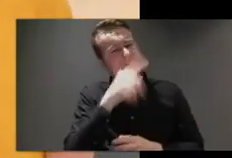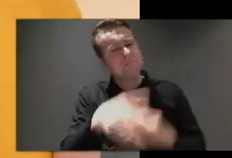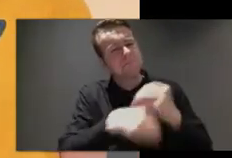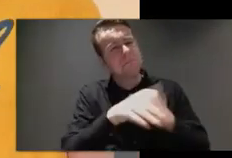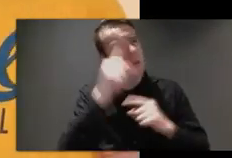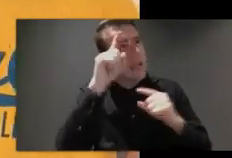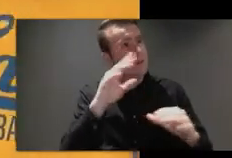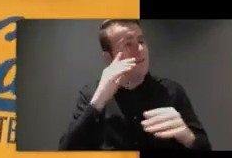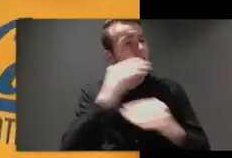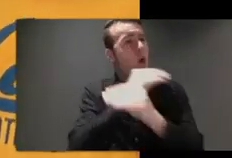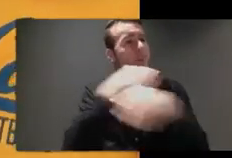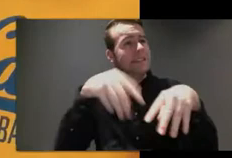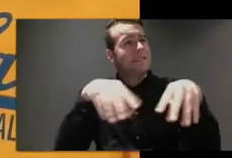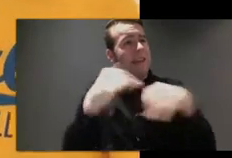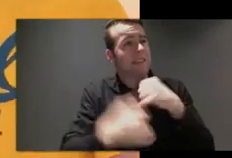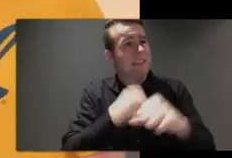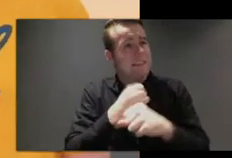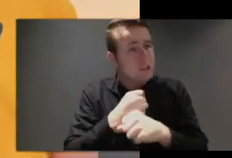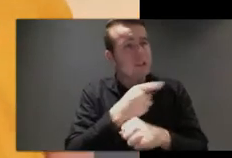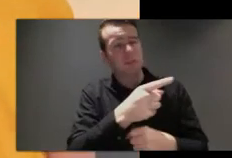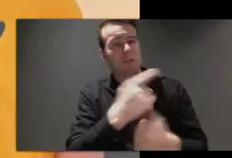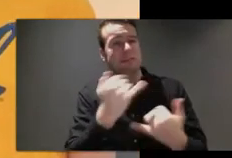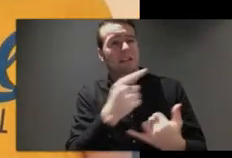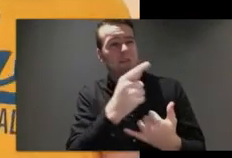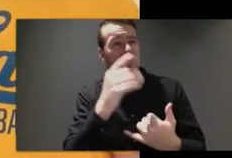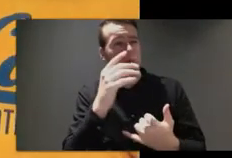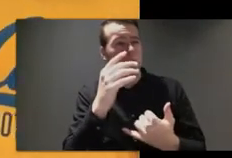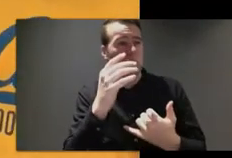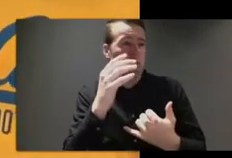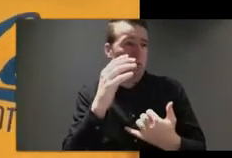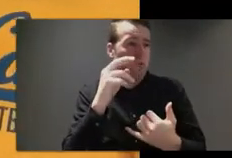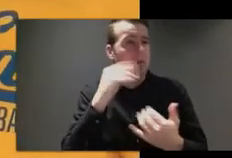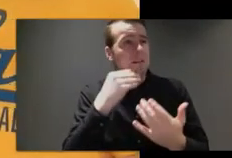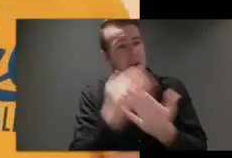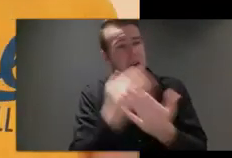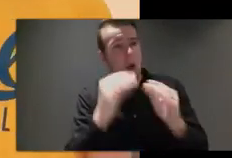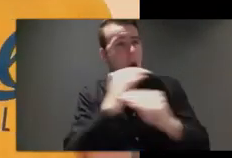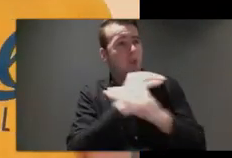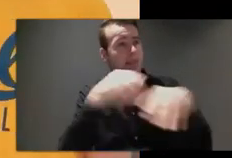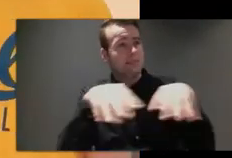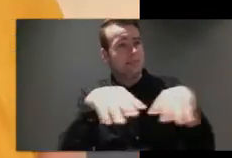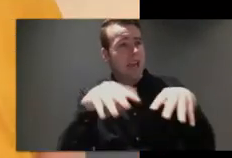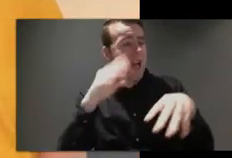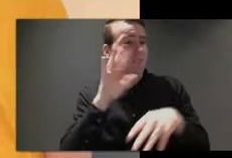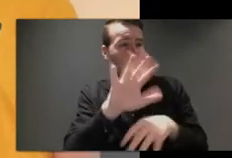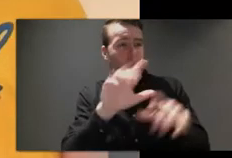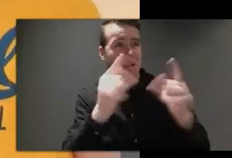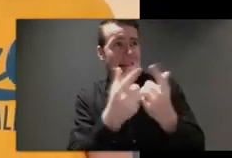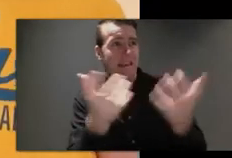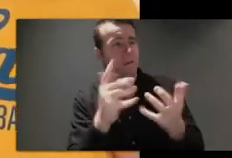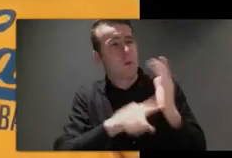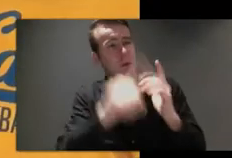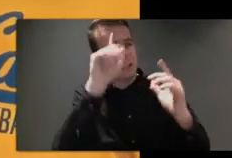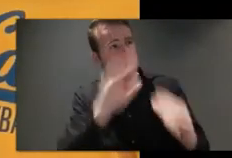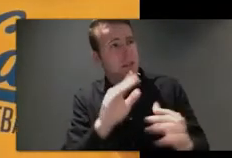expectations for the O-line this year. You guys are looking as a good, pretty O-line in the Delta League. What's your guys' expectations